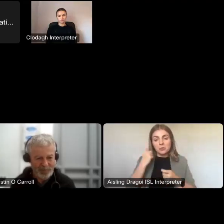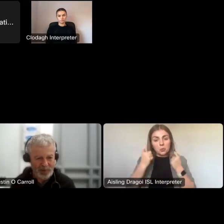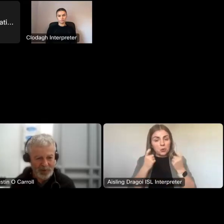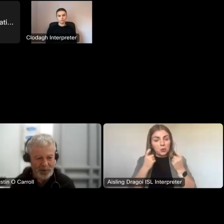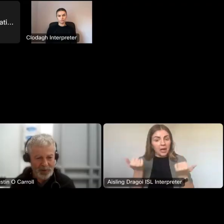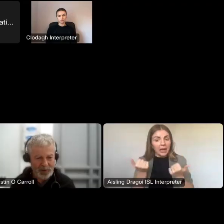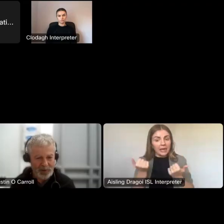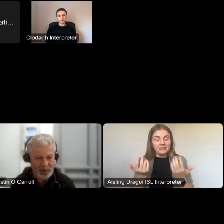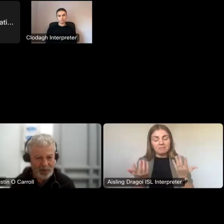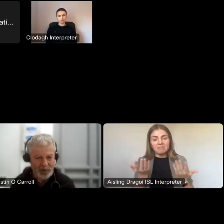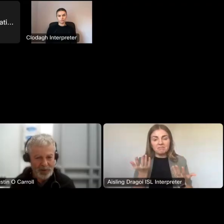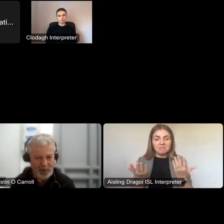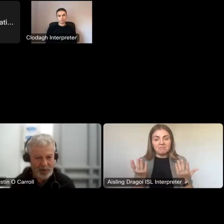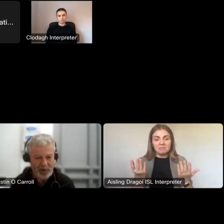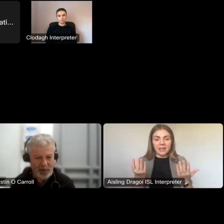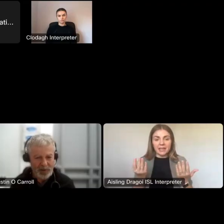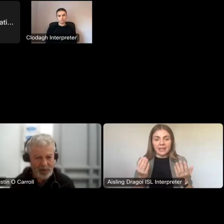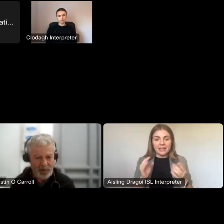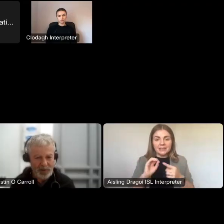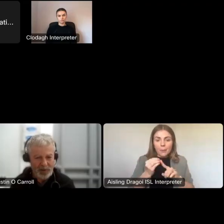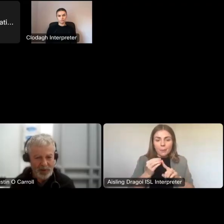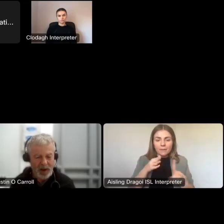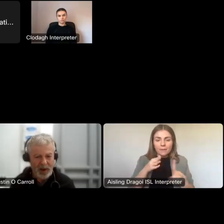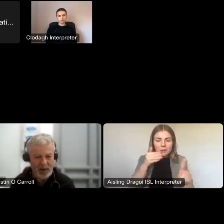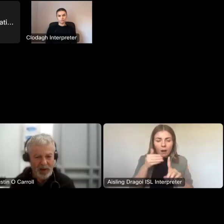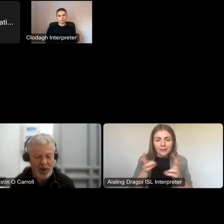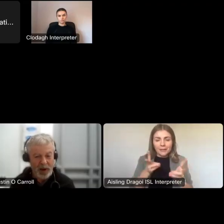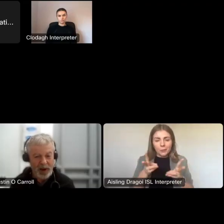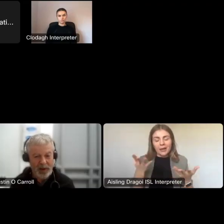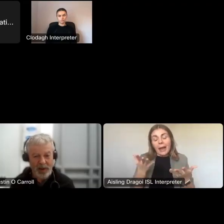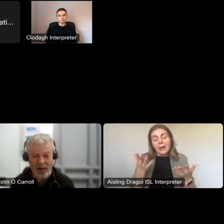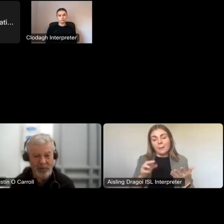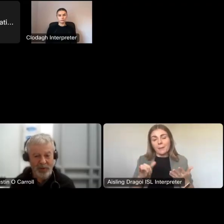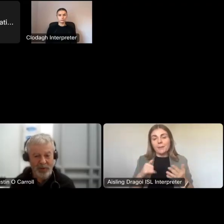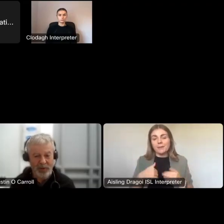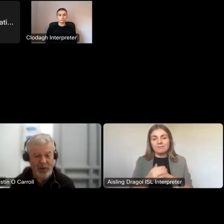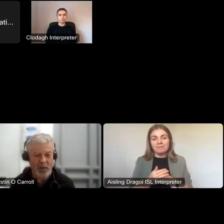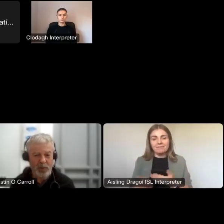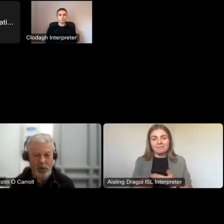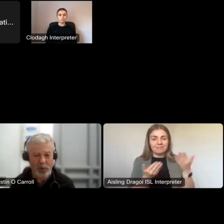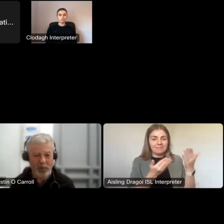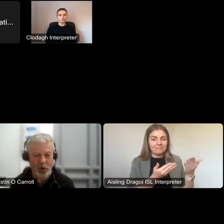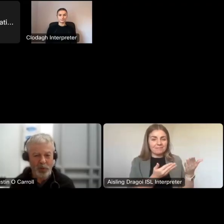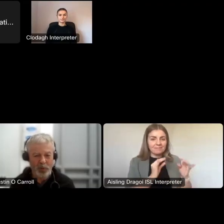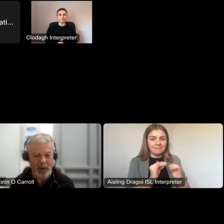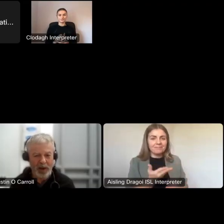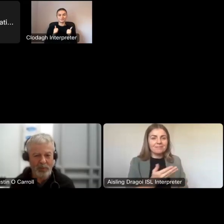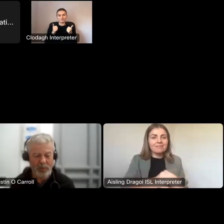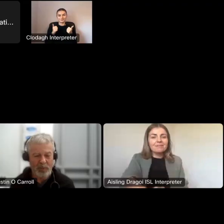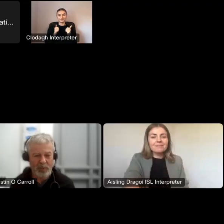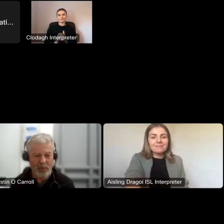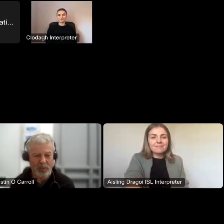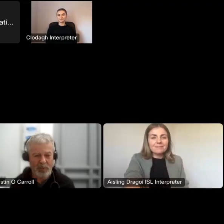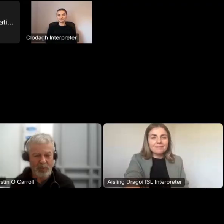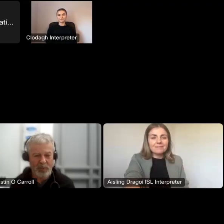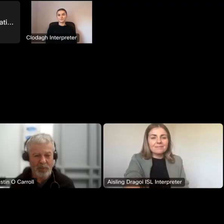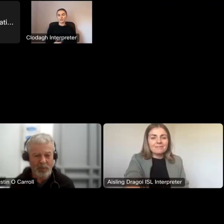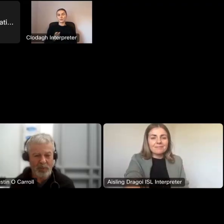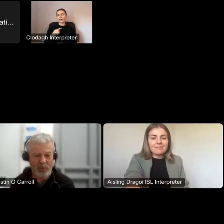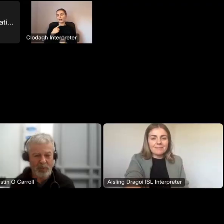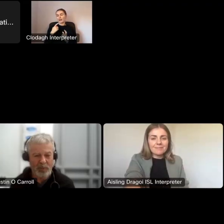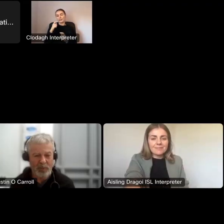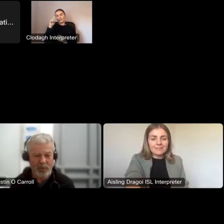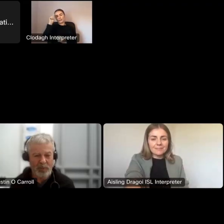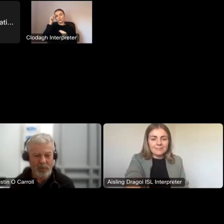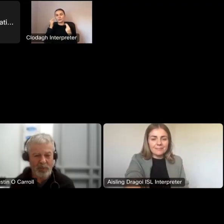correlation or targeted work that we... Anyway, I might link in with... No, I definitely think we need to be trauma-informed training,